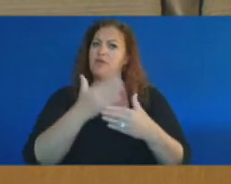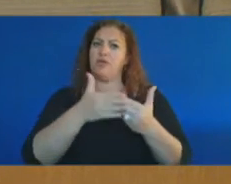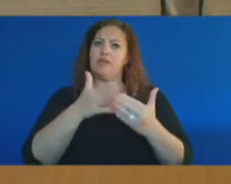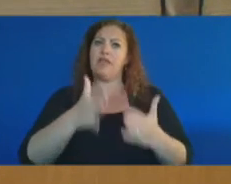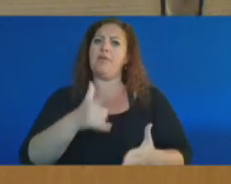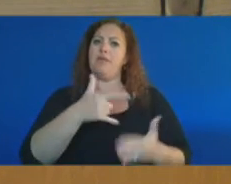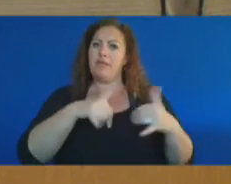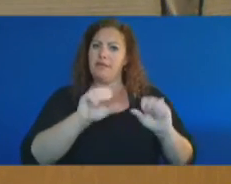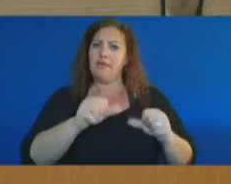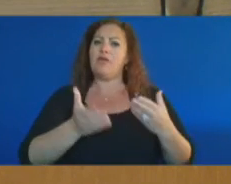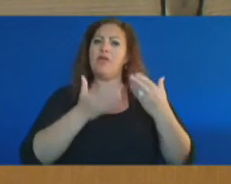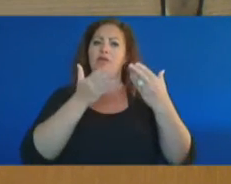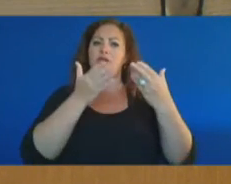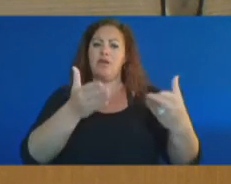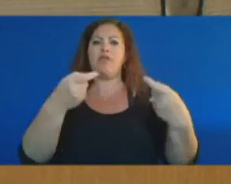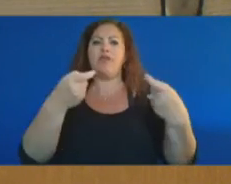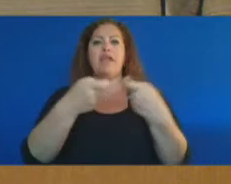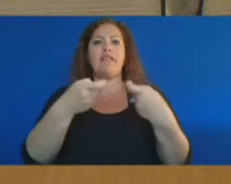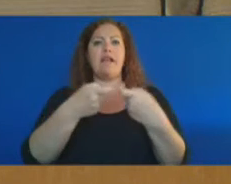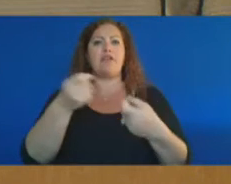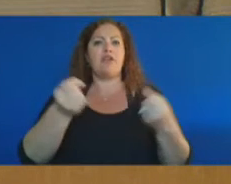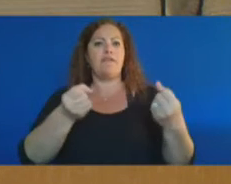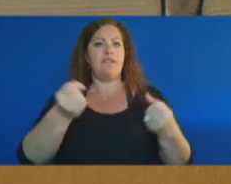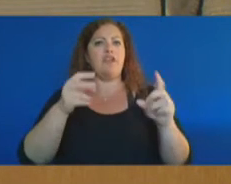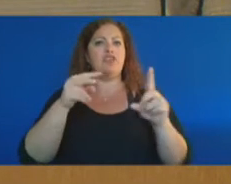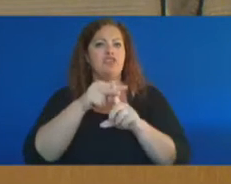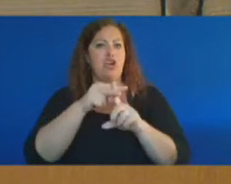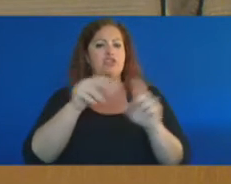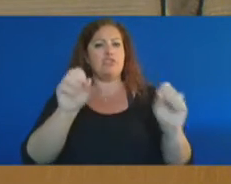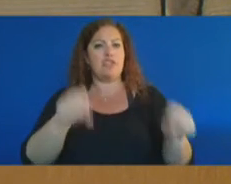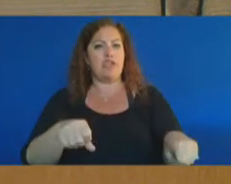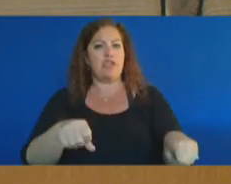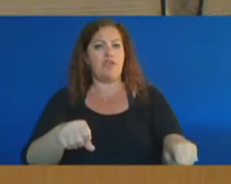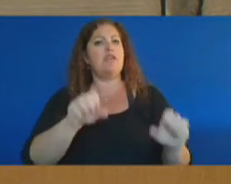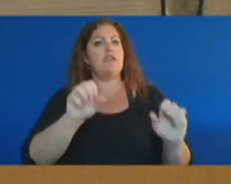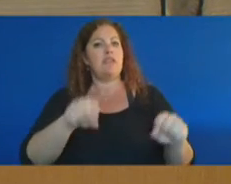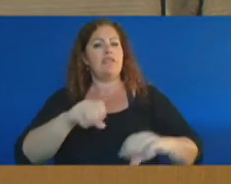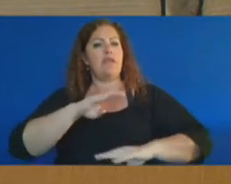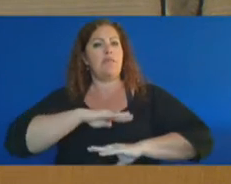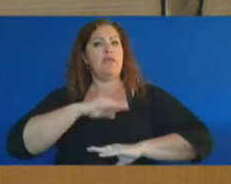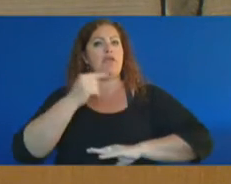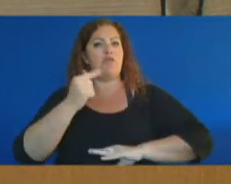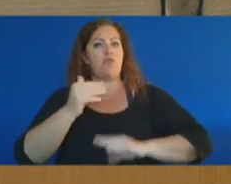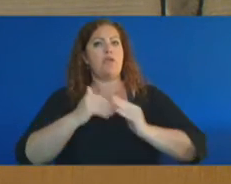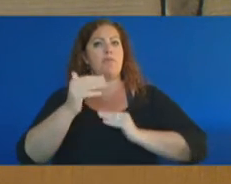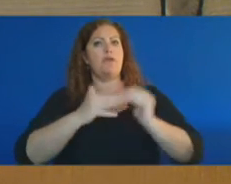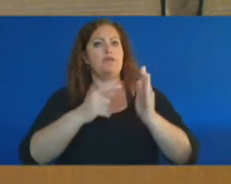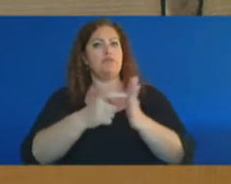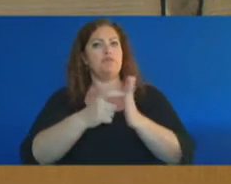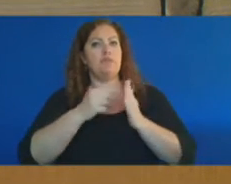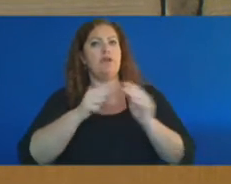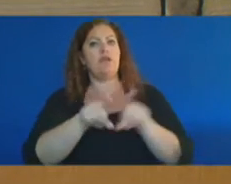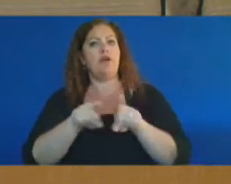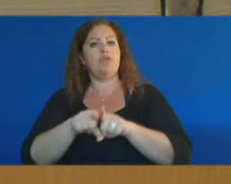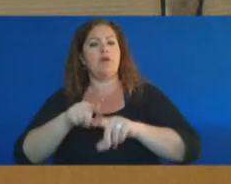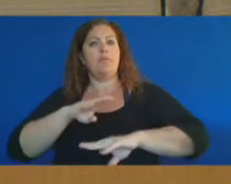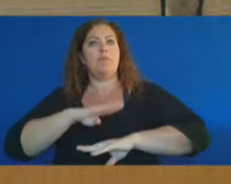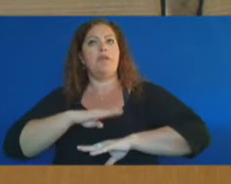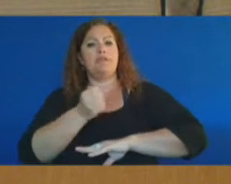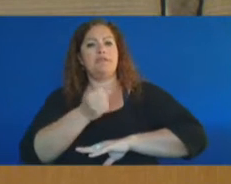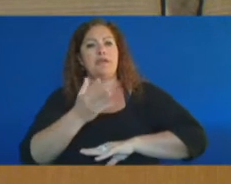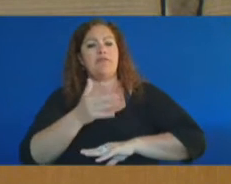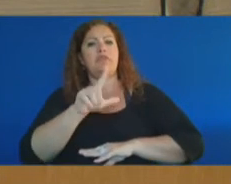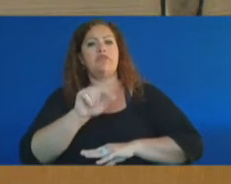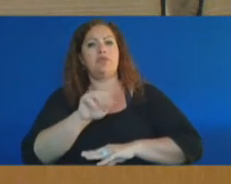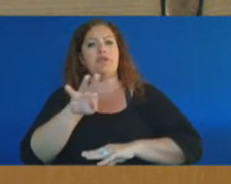offer electric vehicle charging they could have they could meet Green Building standards and they'd also meet several of the 2040